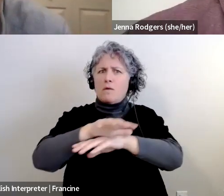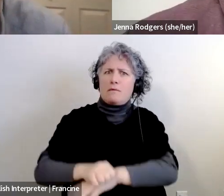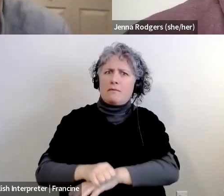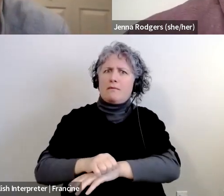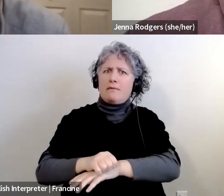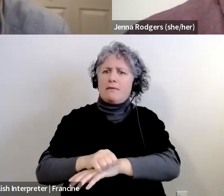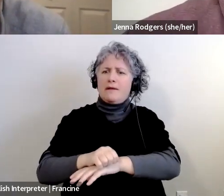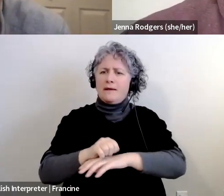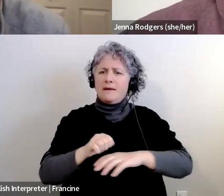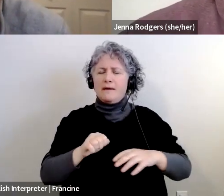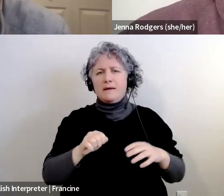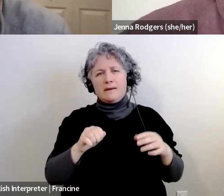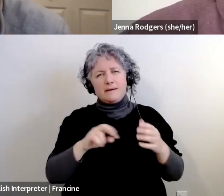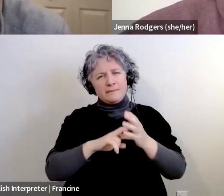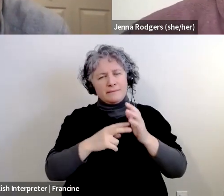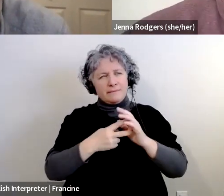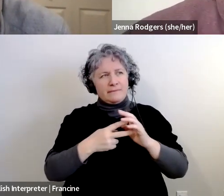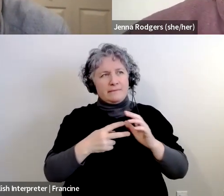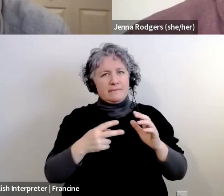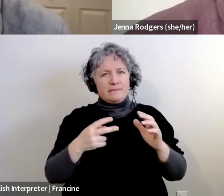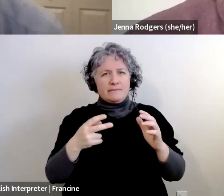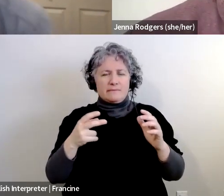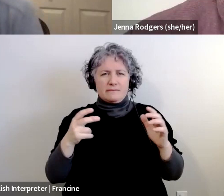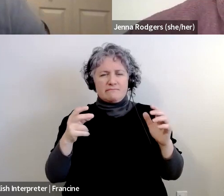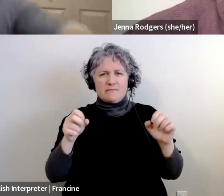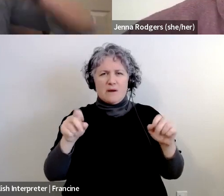is opportunities for,